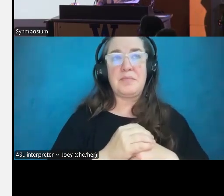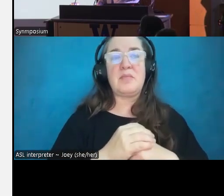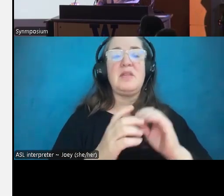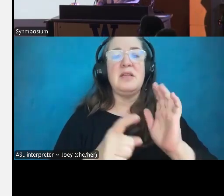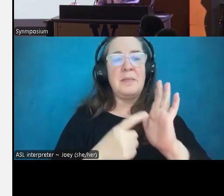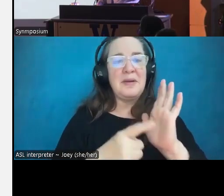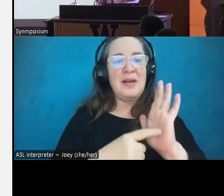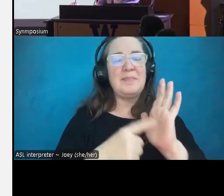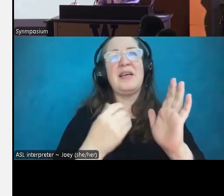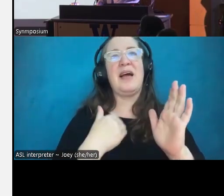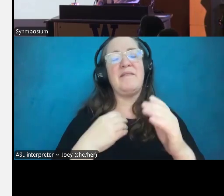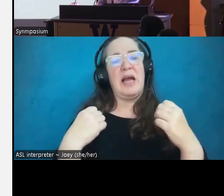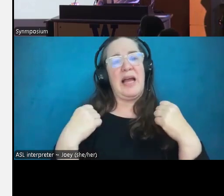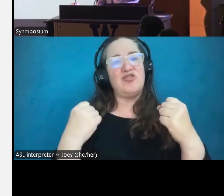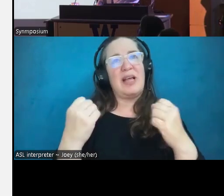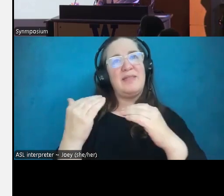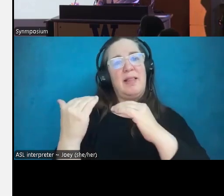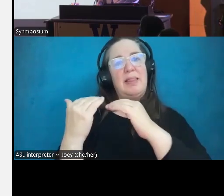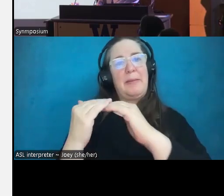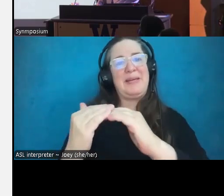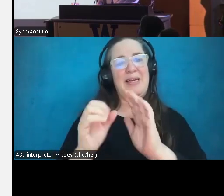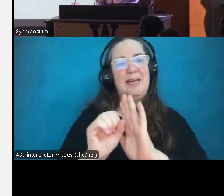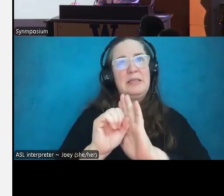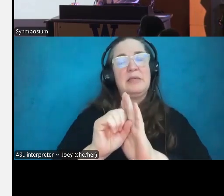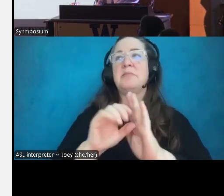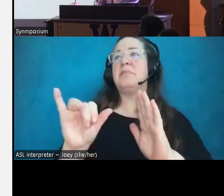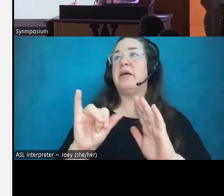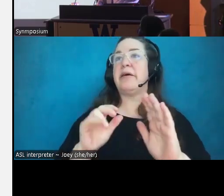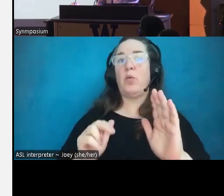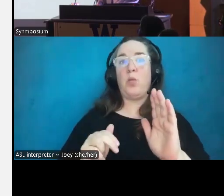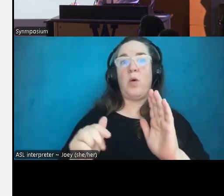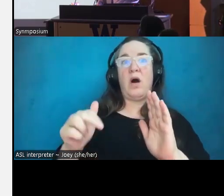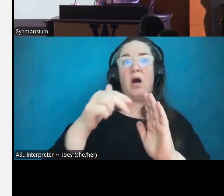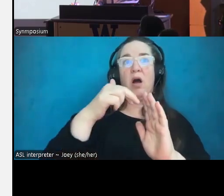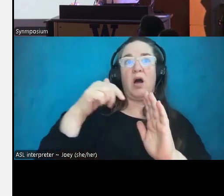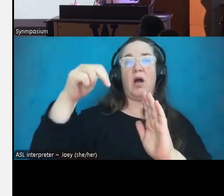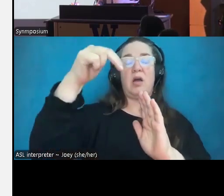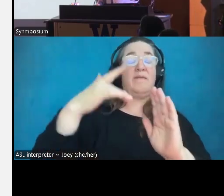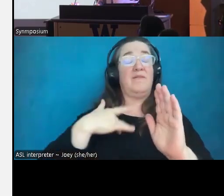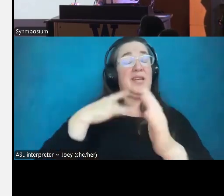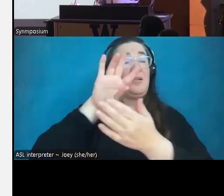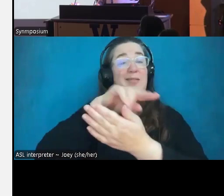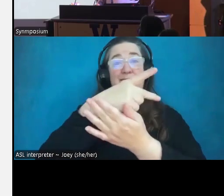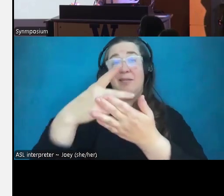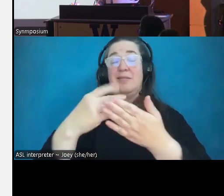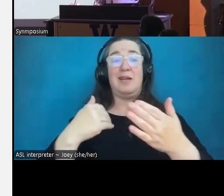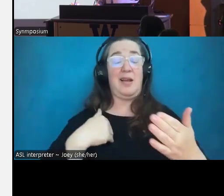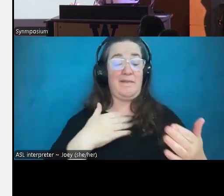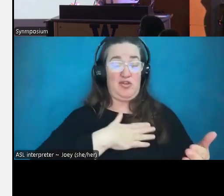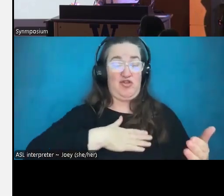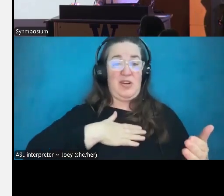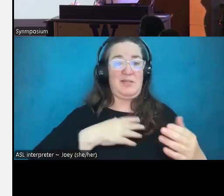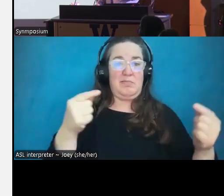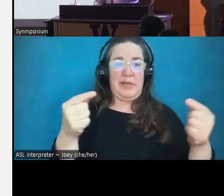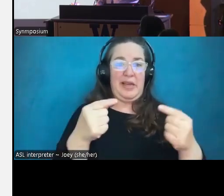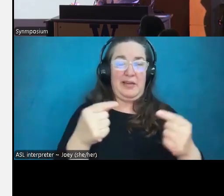like at a consistent point in exercise, I walk up a flight and a half of stairs, I just feel exhausted and I have chest pain.